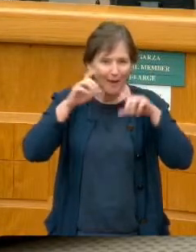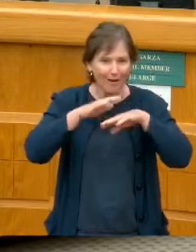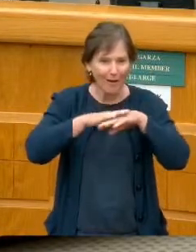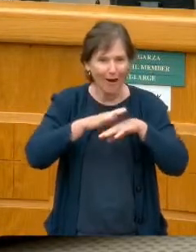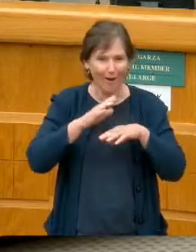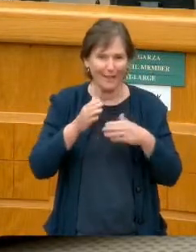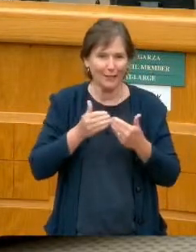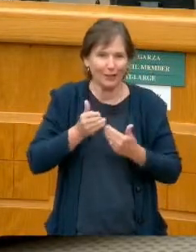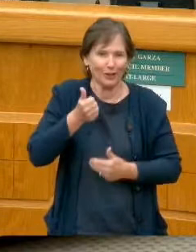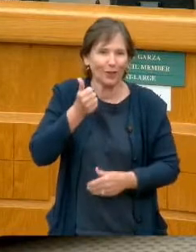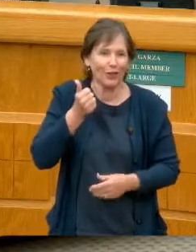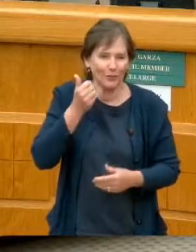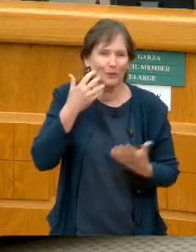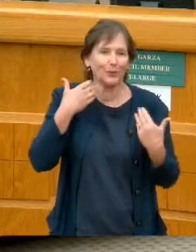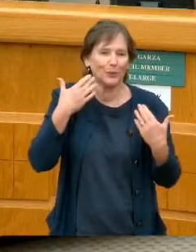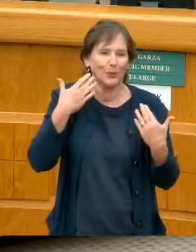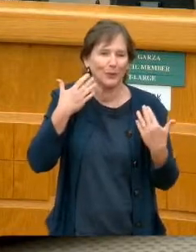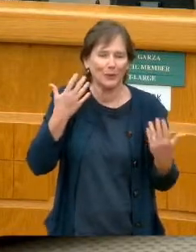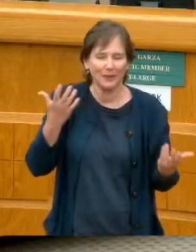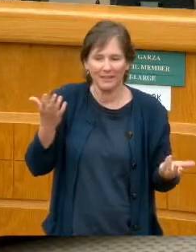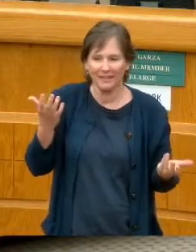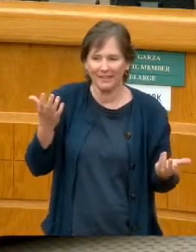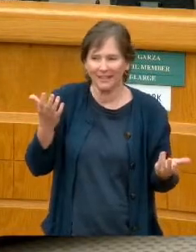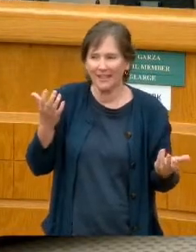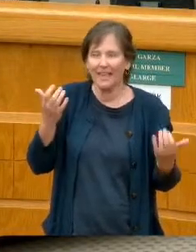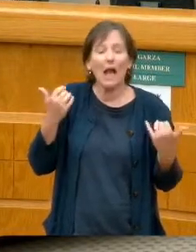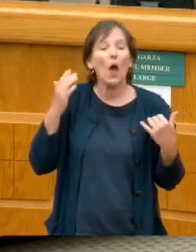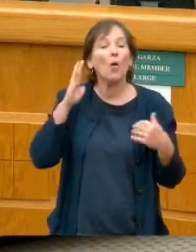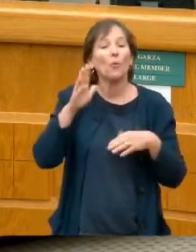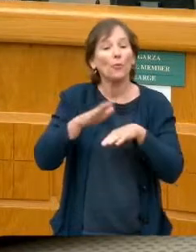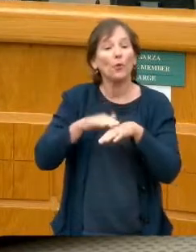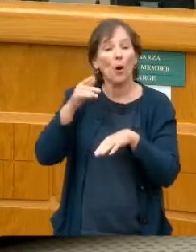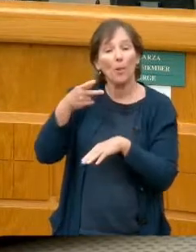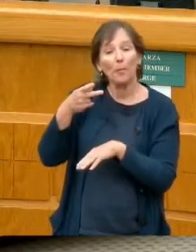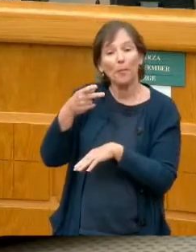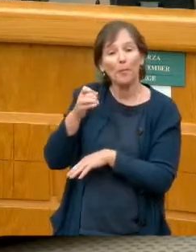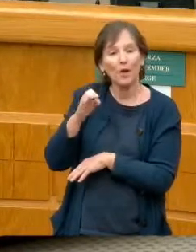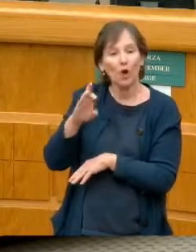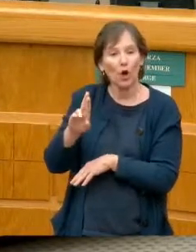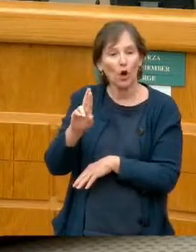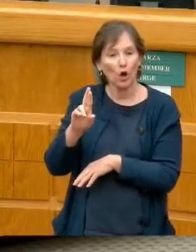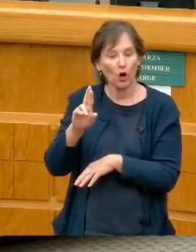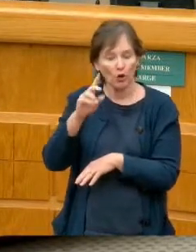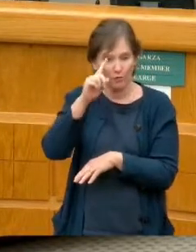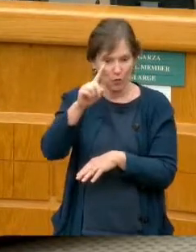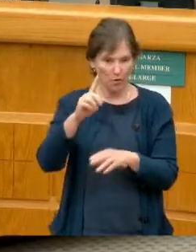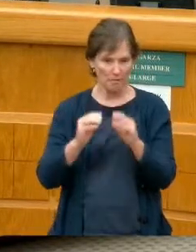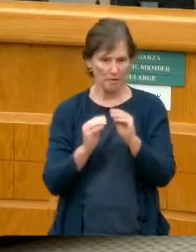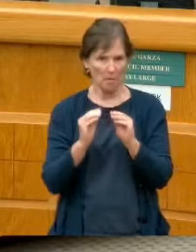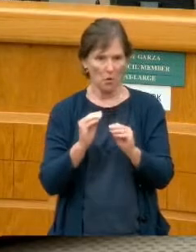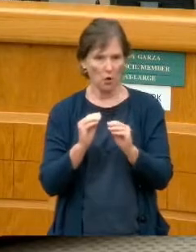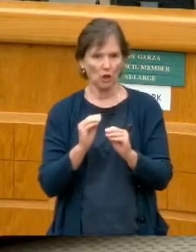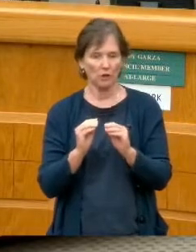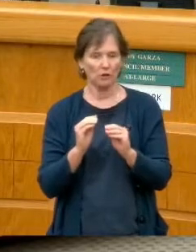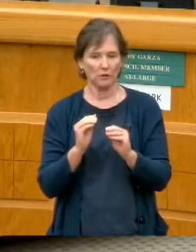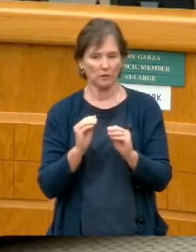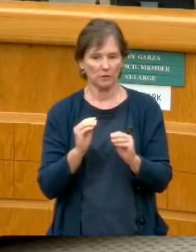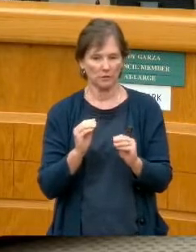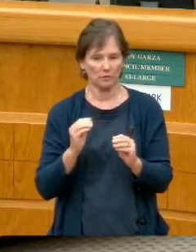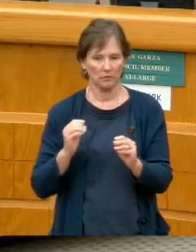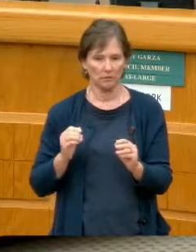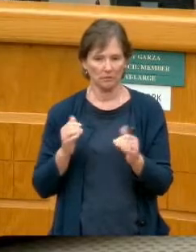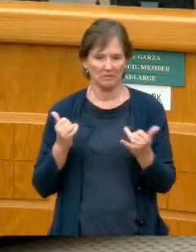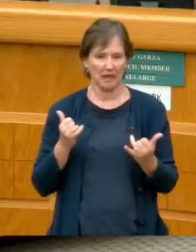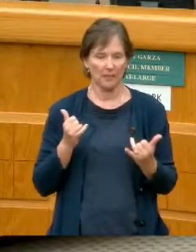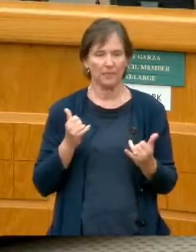on to Peter to give us the numbers to date. And then Annette Rodriguez with